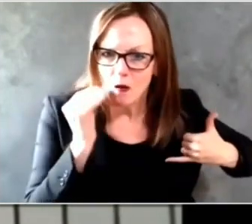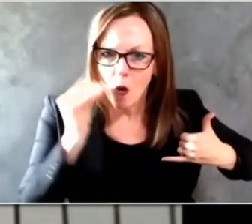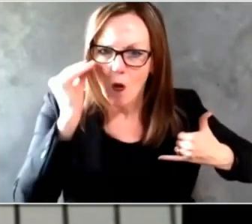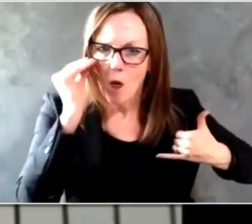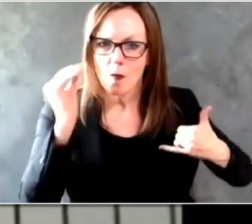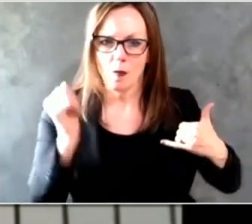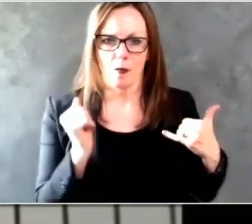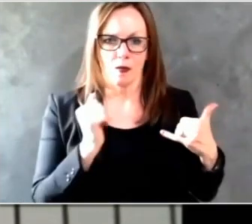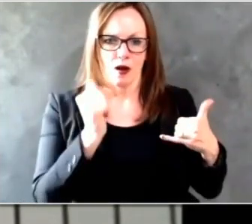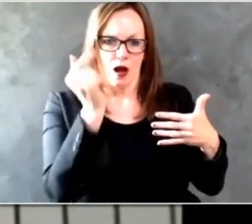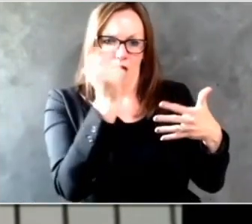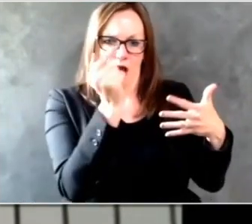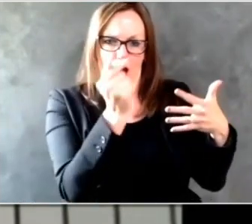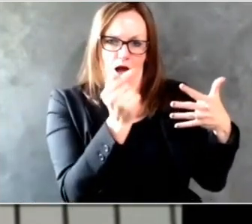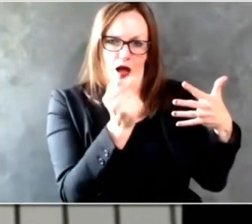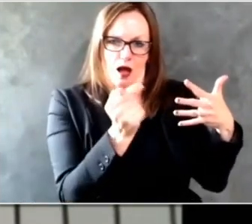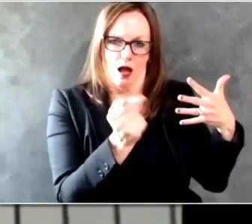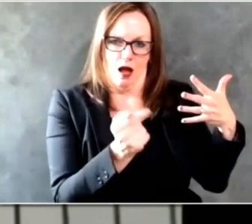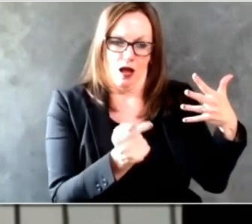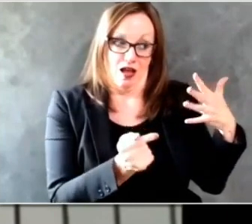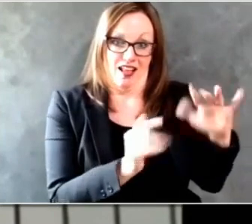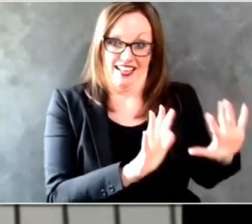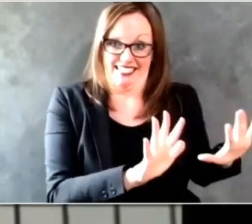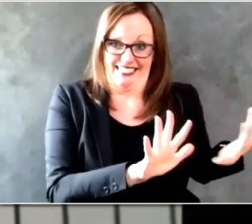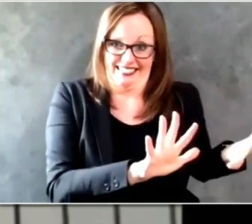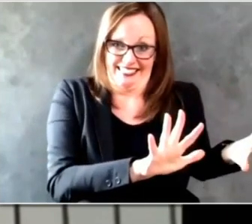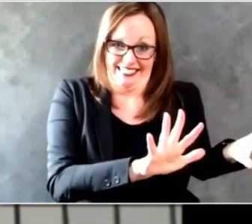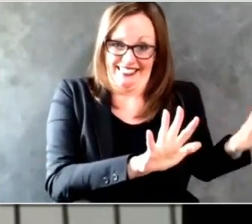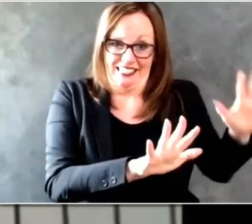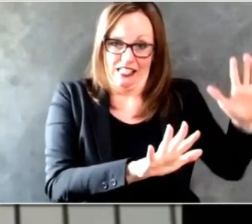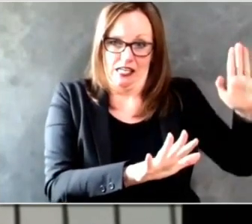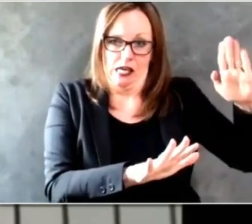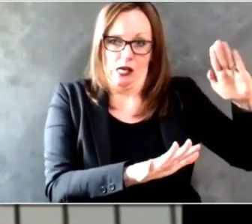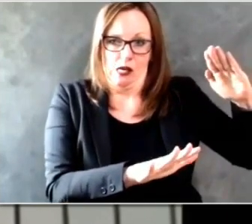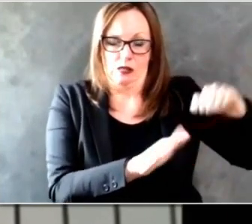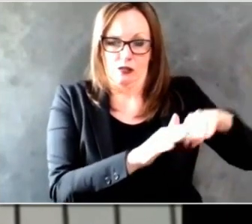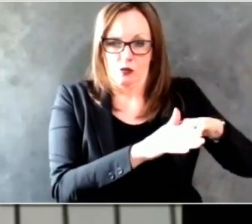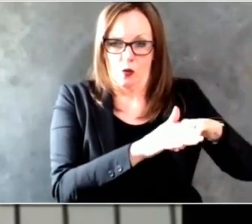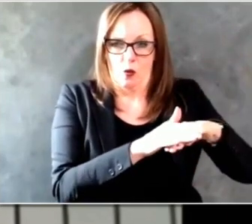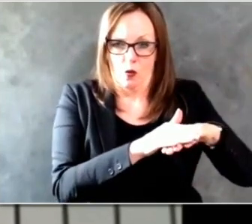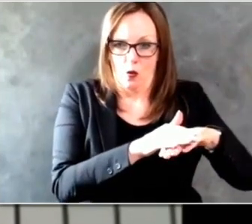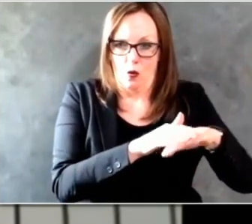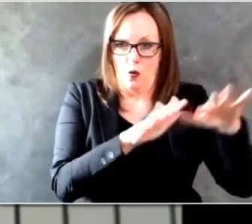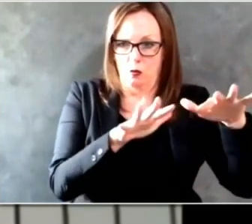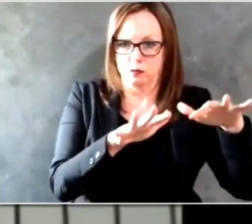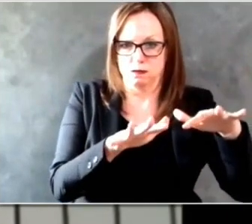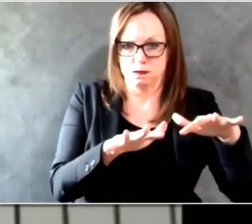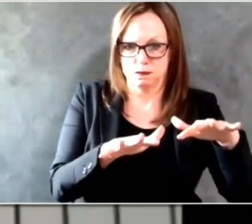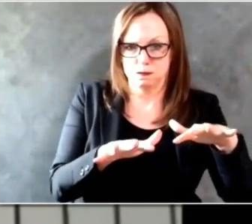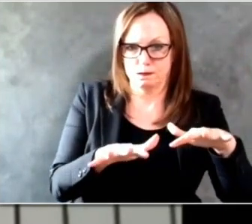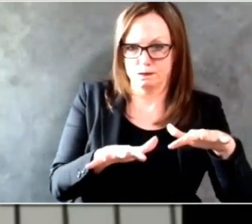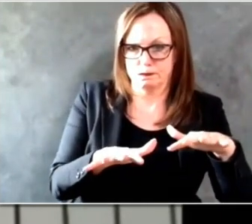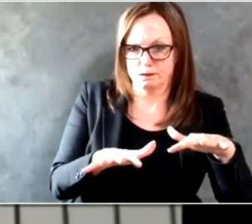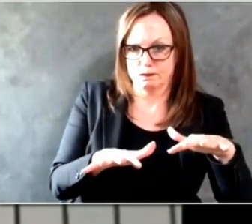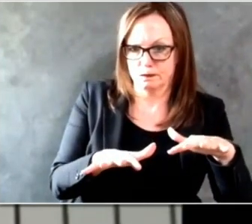It was a different time, and we're definitely seeing a higher disease transmission, higher